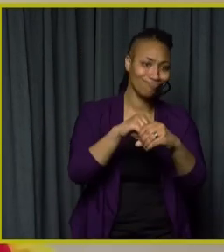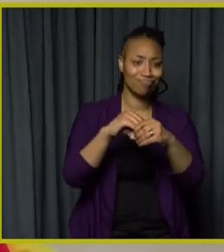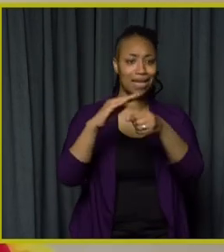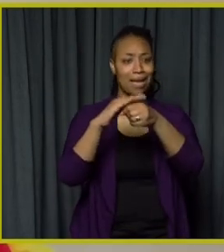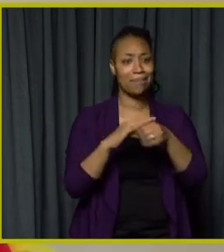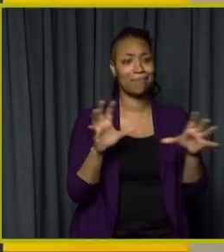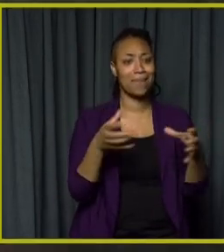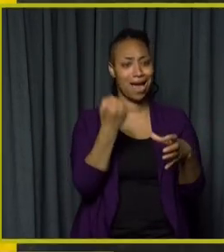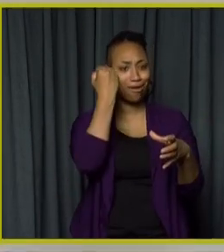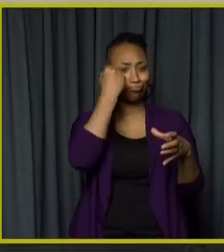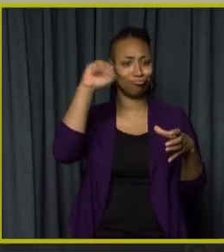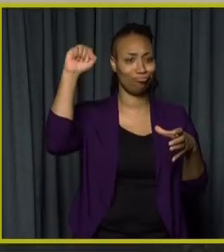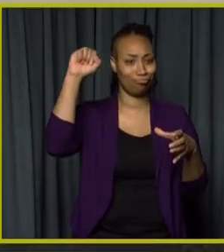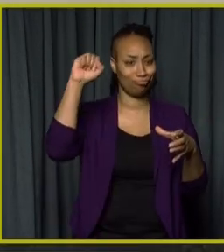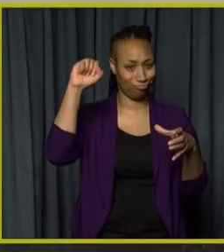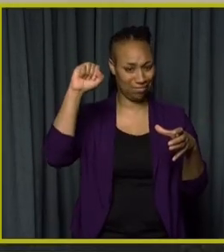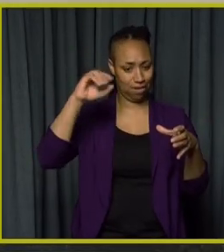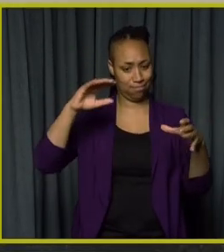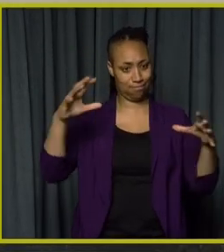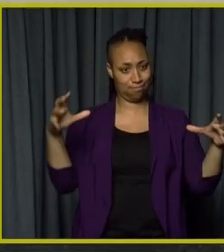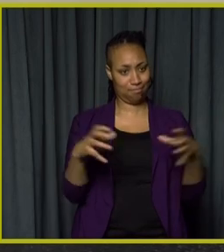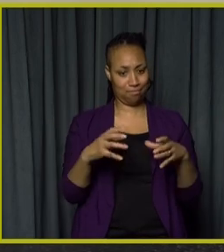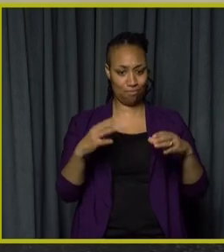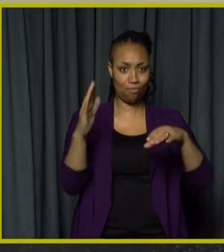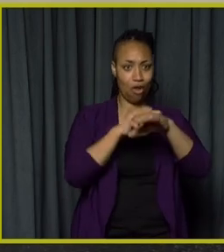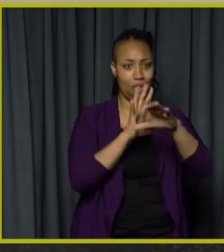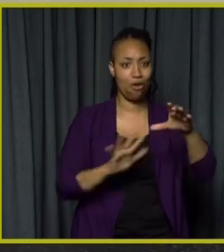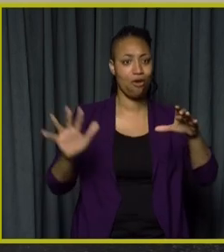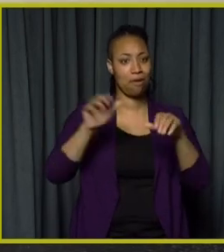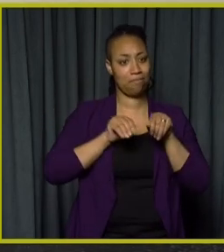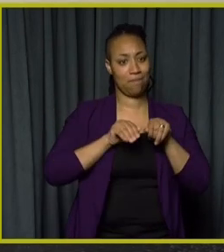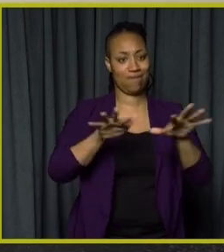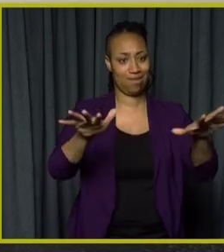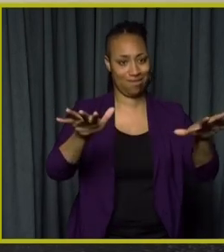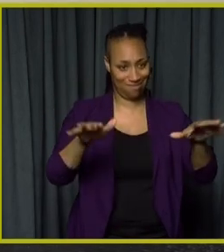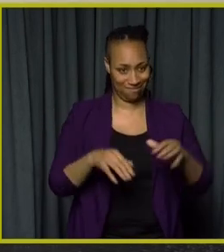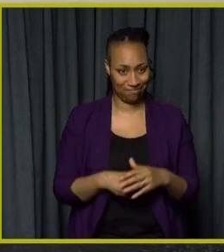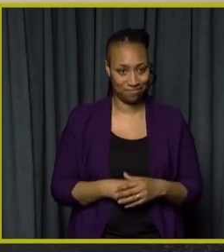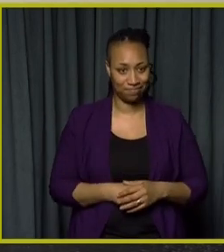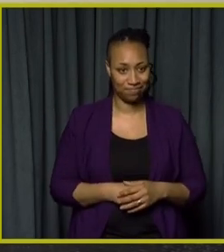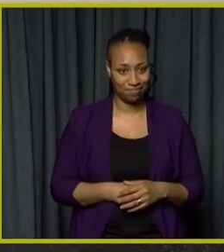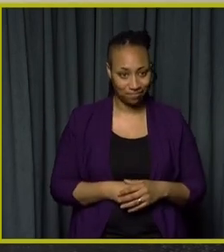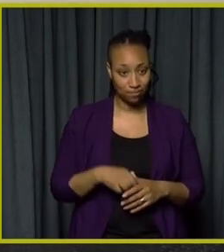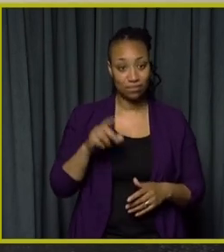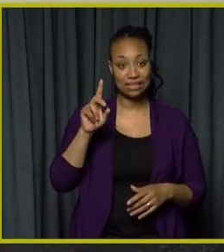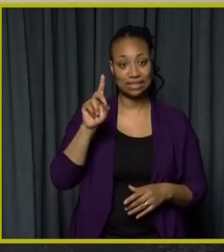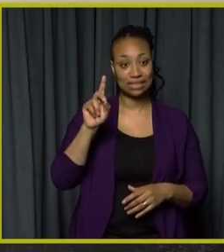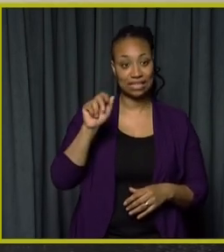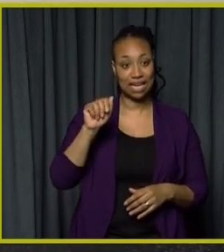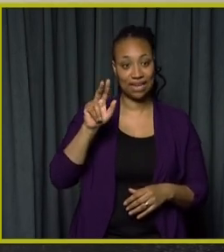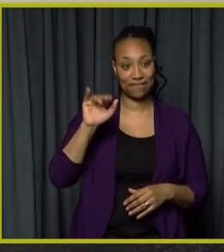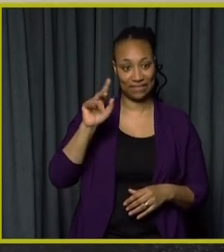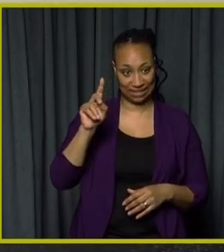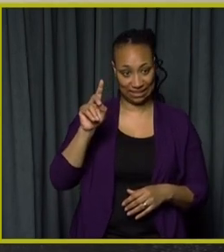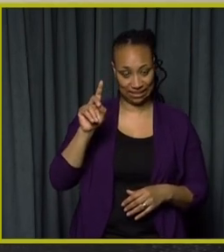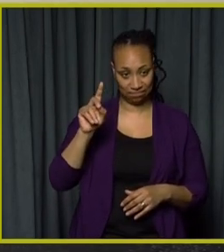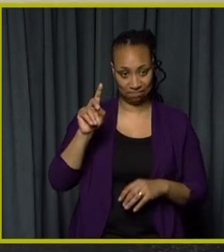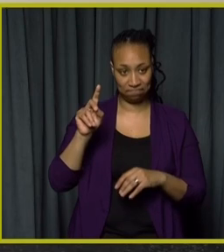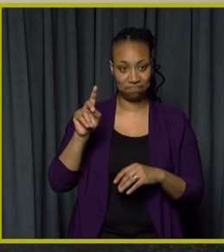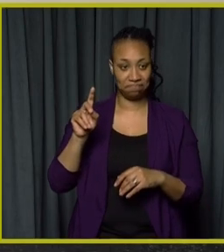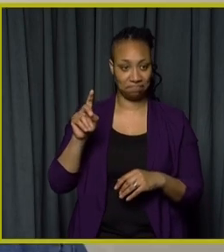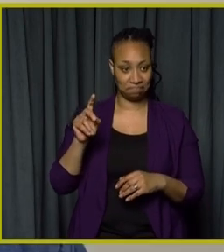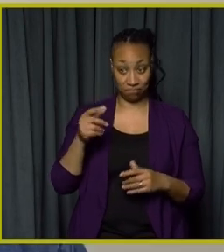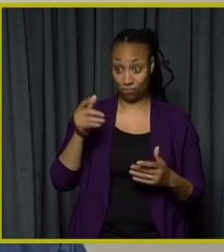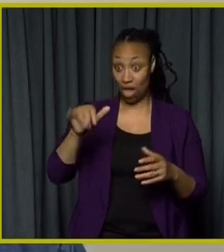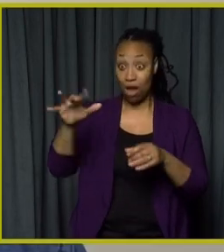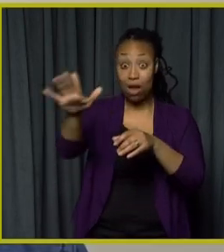moral revival. Hi, everyone. I'm David. To vote is to be heard. To be